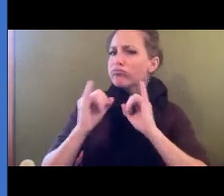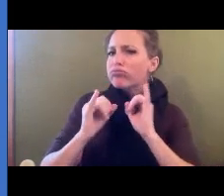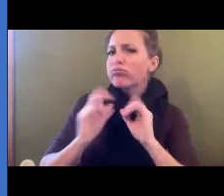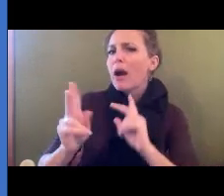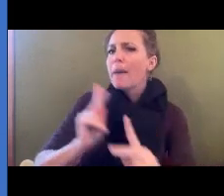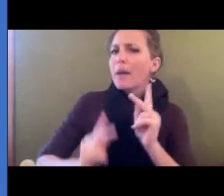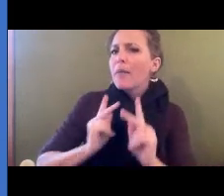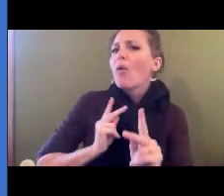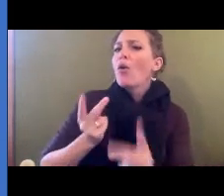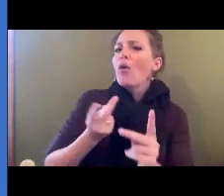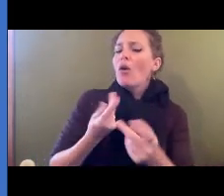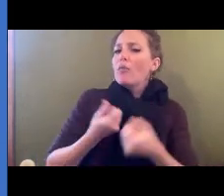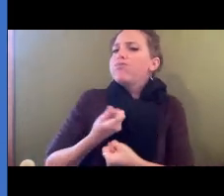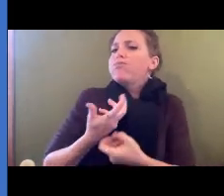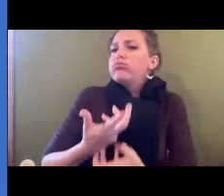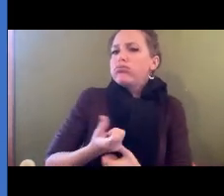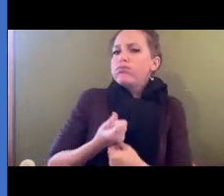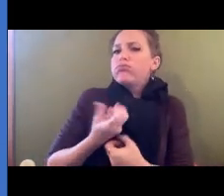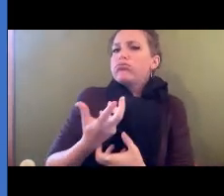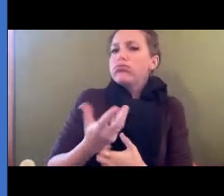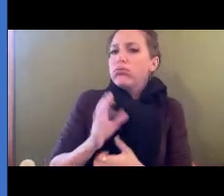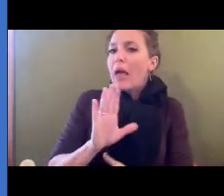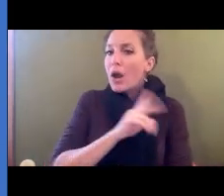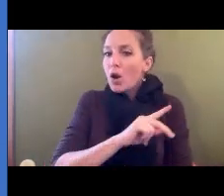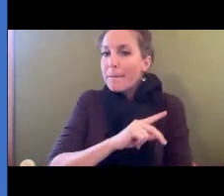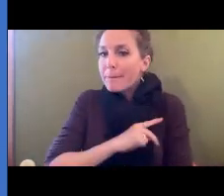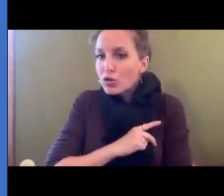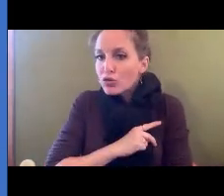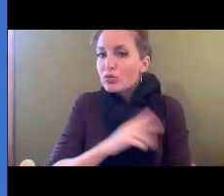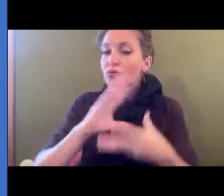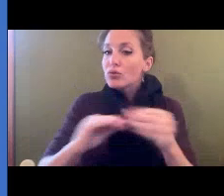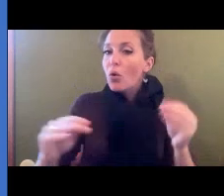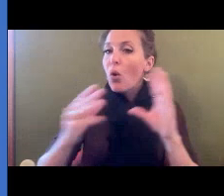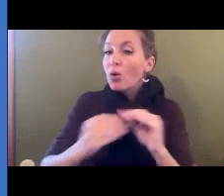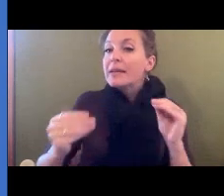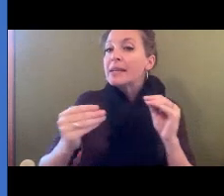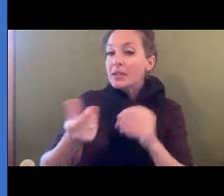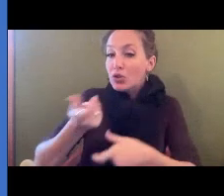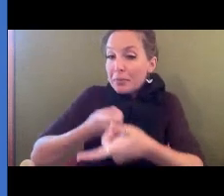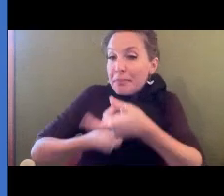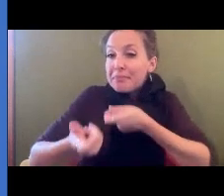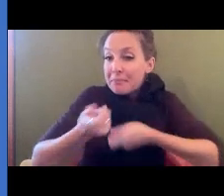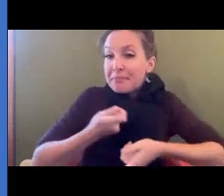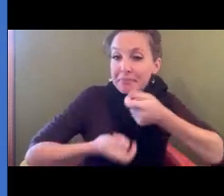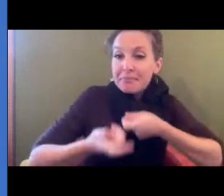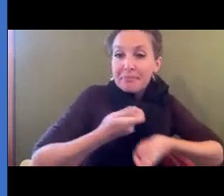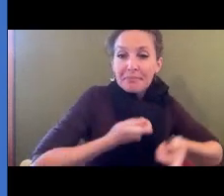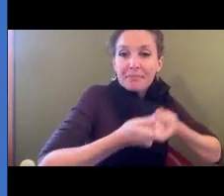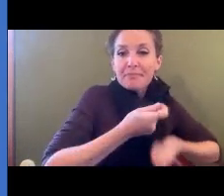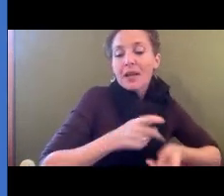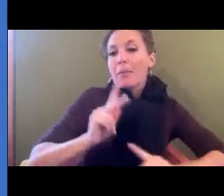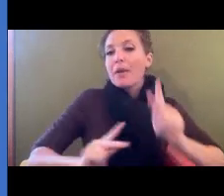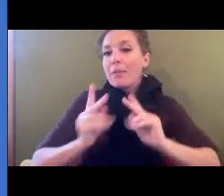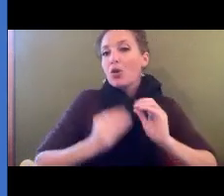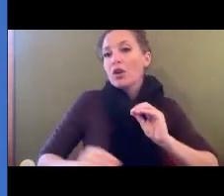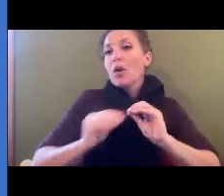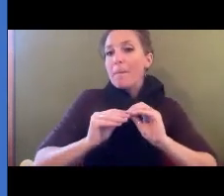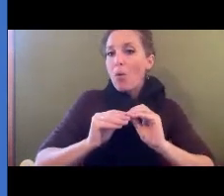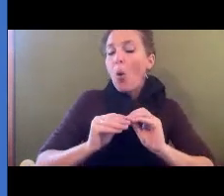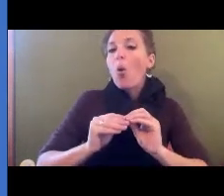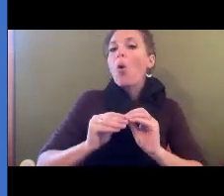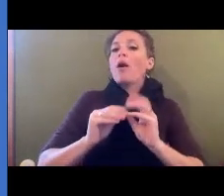personal stories in order to attract people through those personal stories into more climate smart